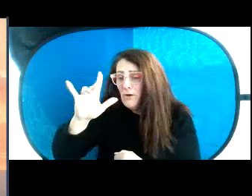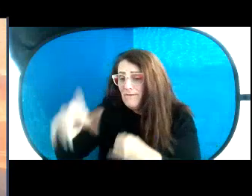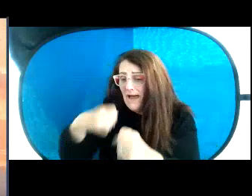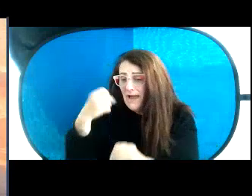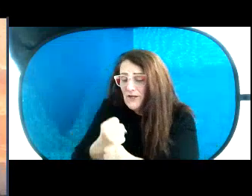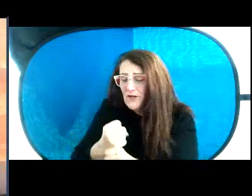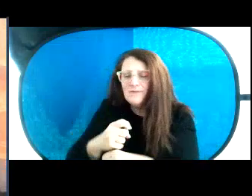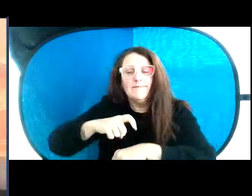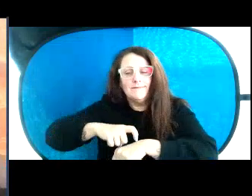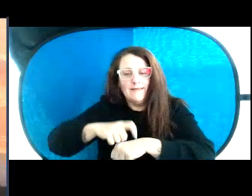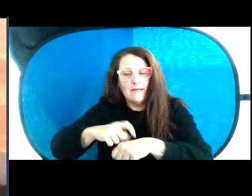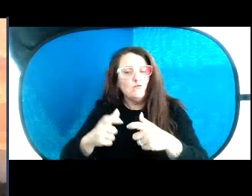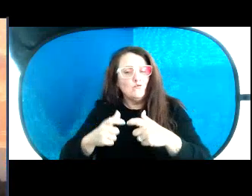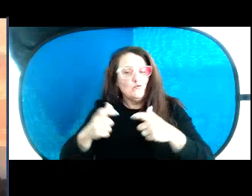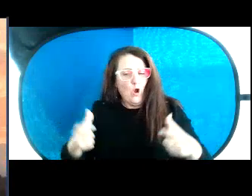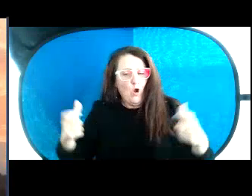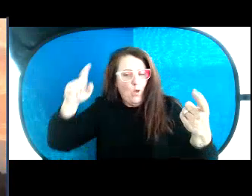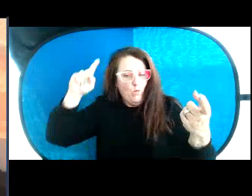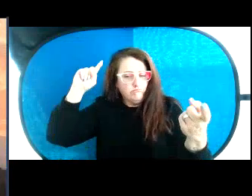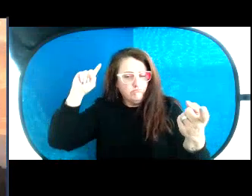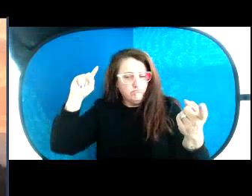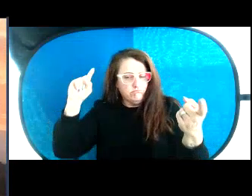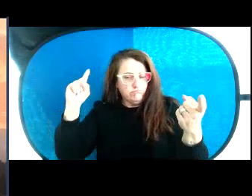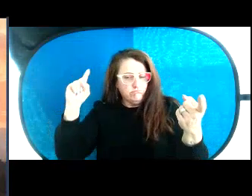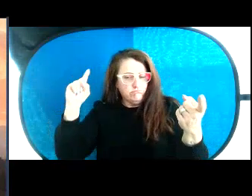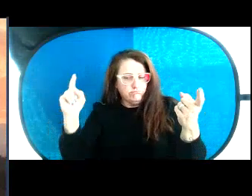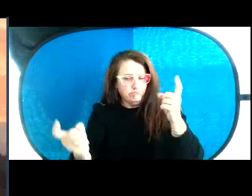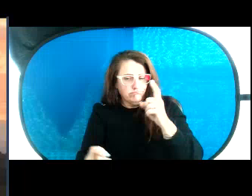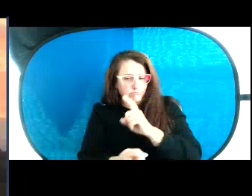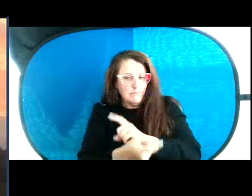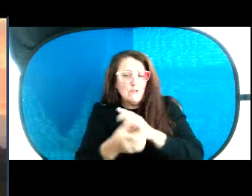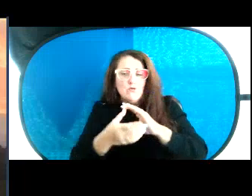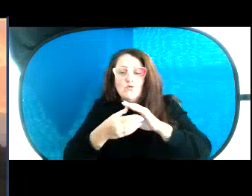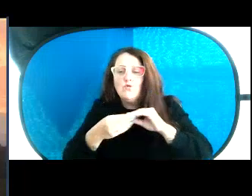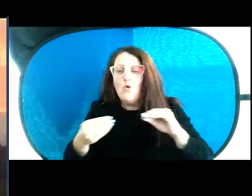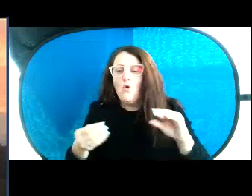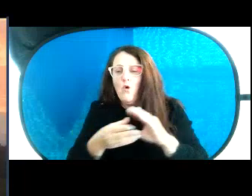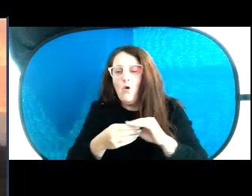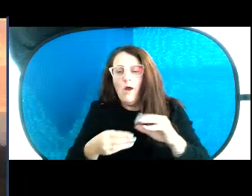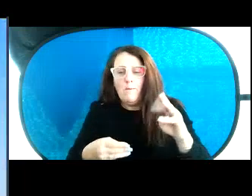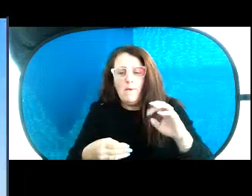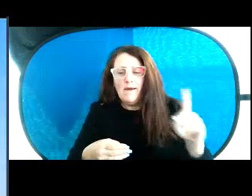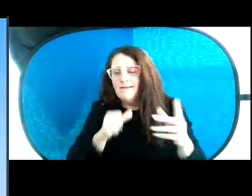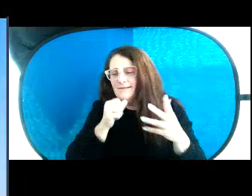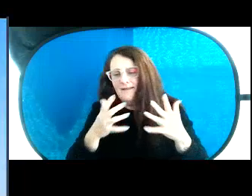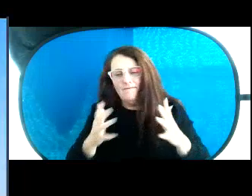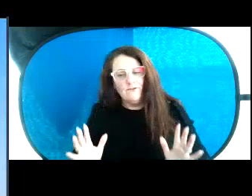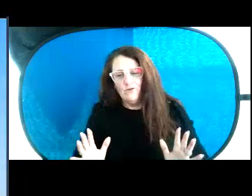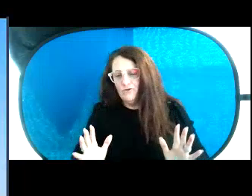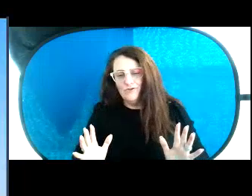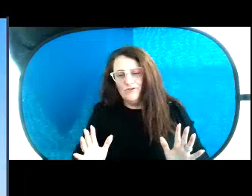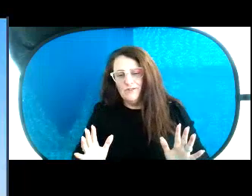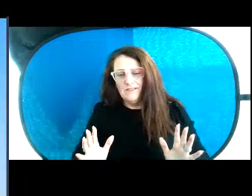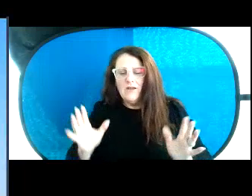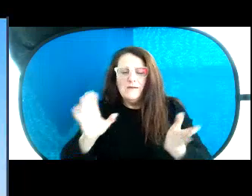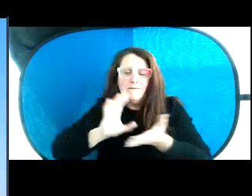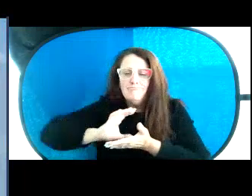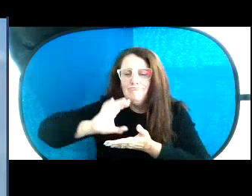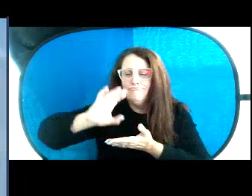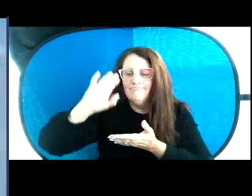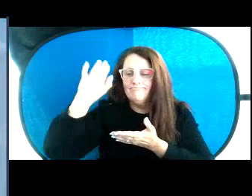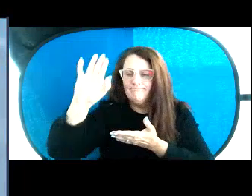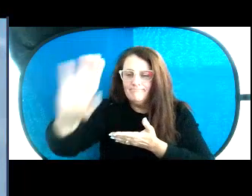period of growth and transformation, but the story of Merced County is far from over. With bold investments in